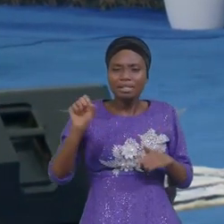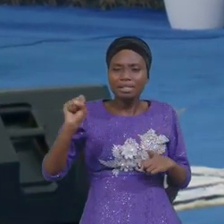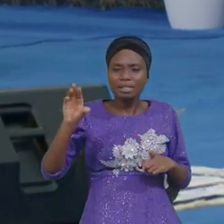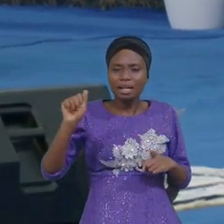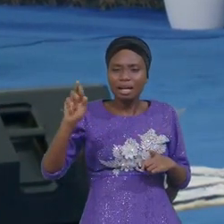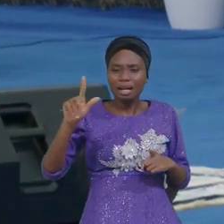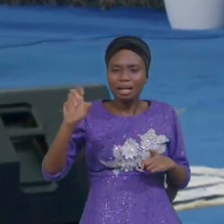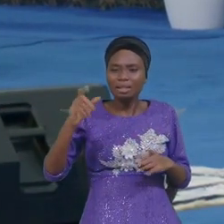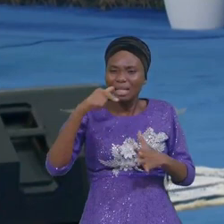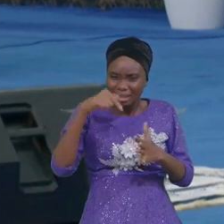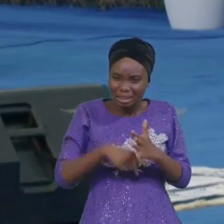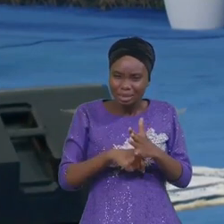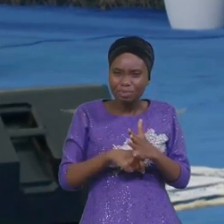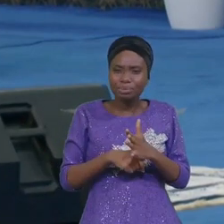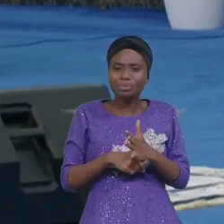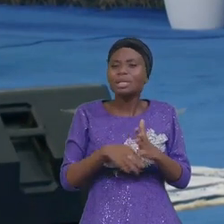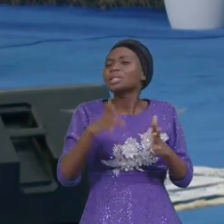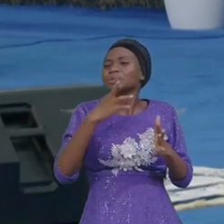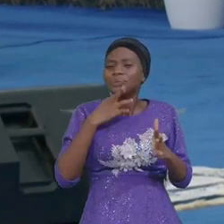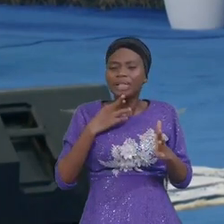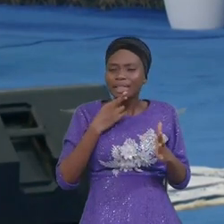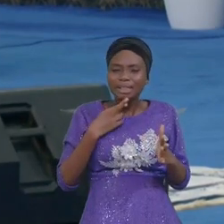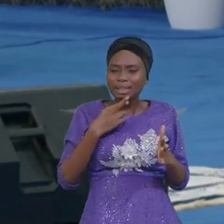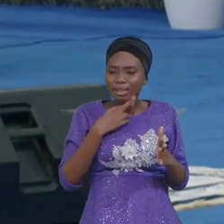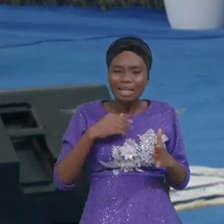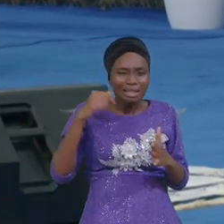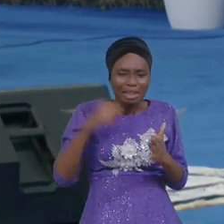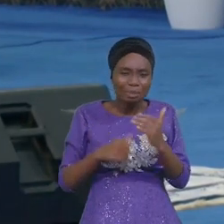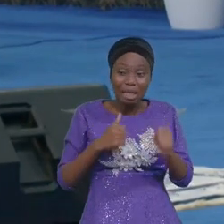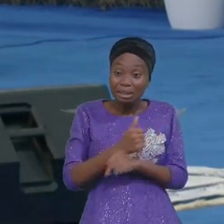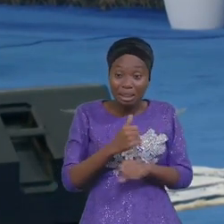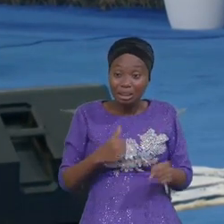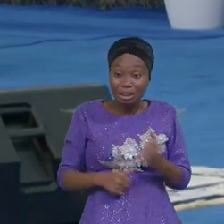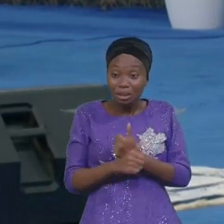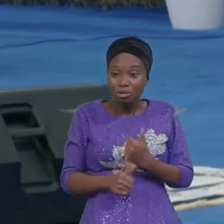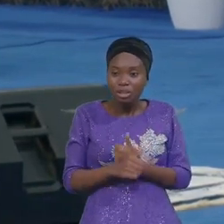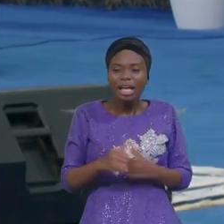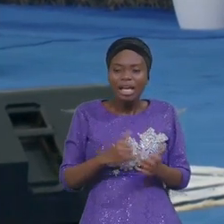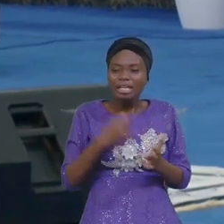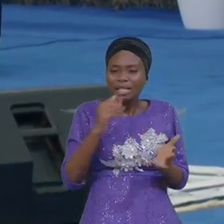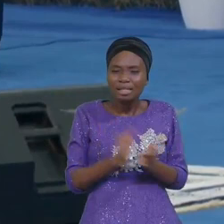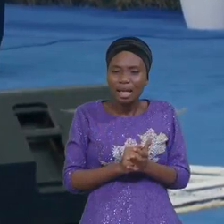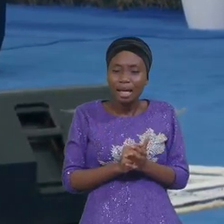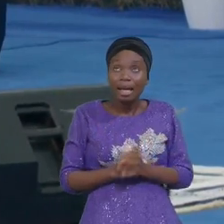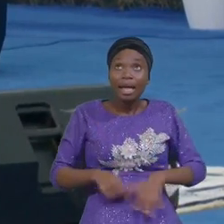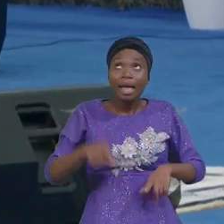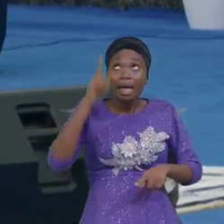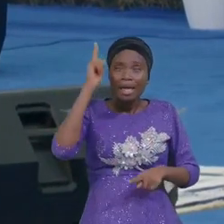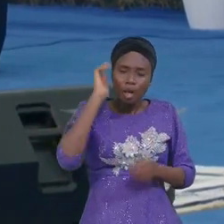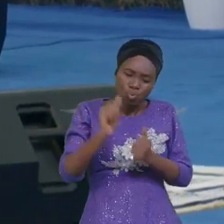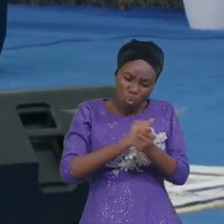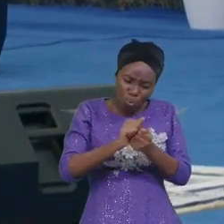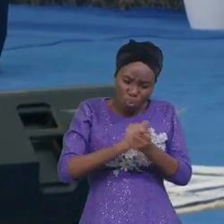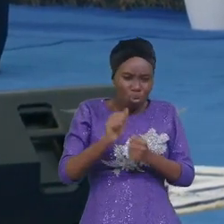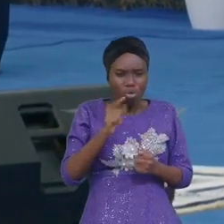deep, great, red, dangerous, it says he will so wash you,